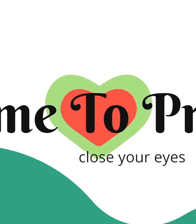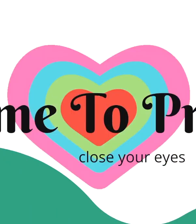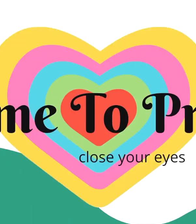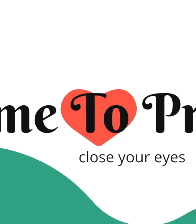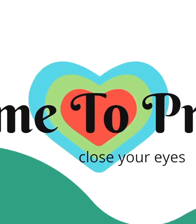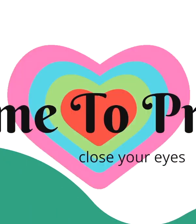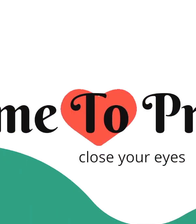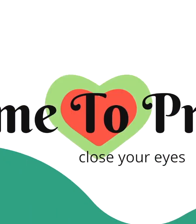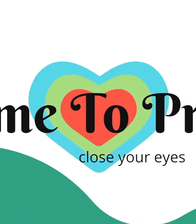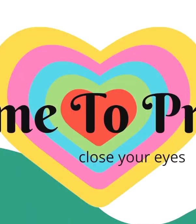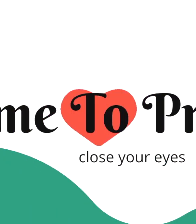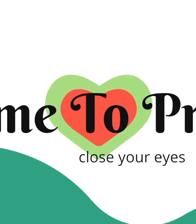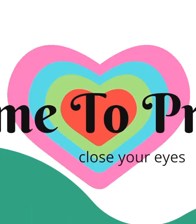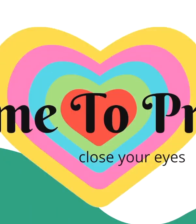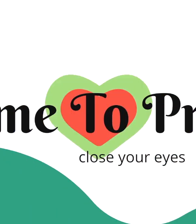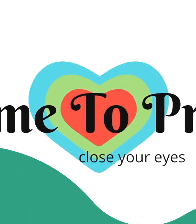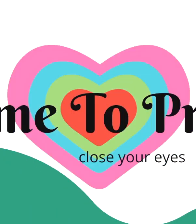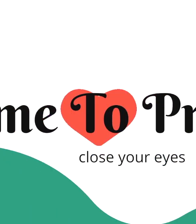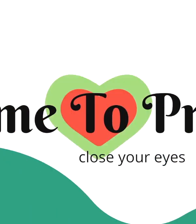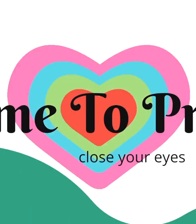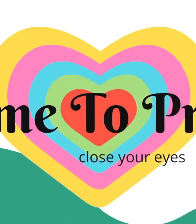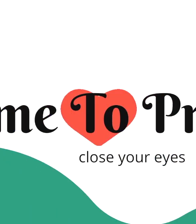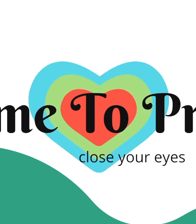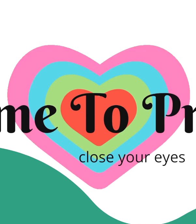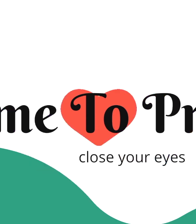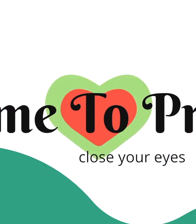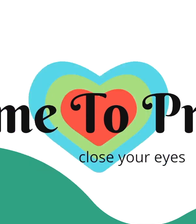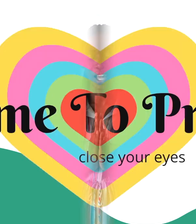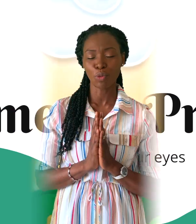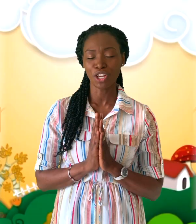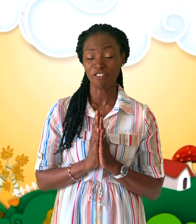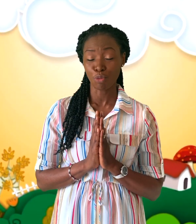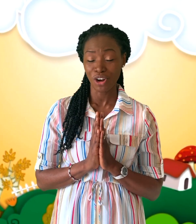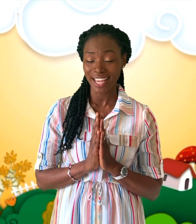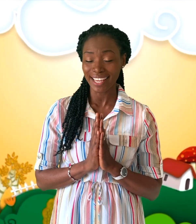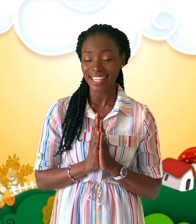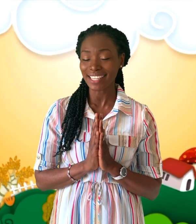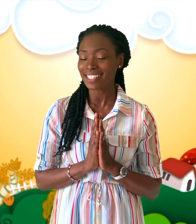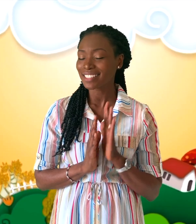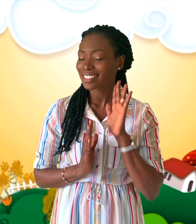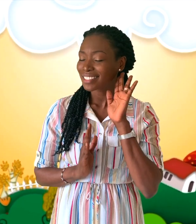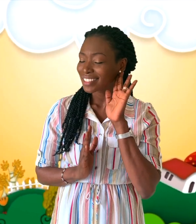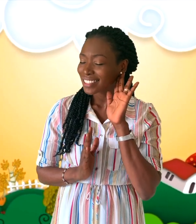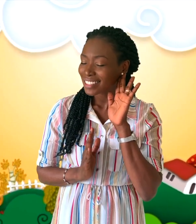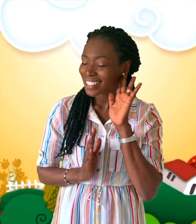fun and experience you in a new way today. In Jesus' mighty name we have